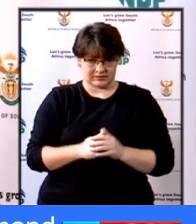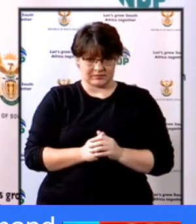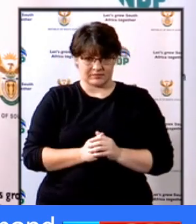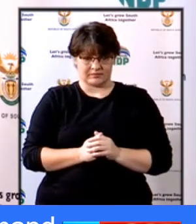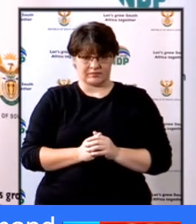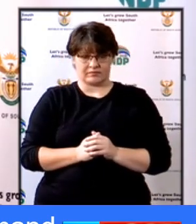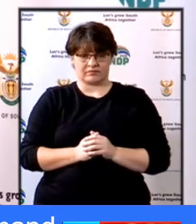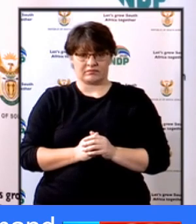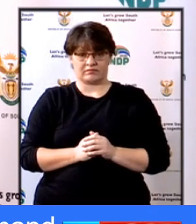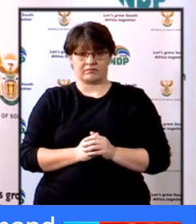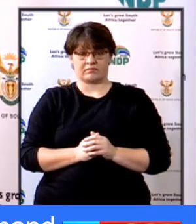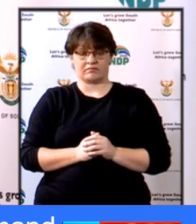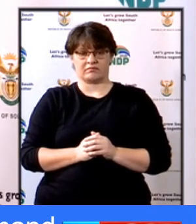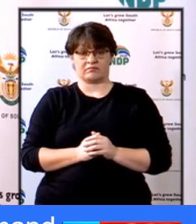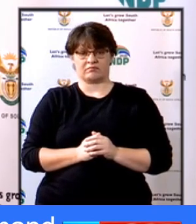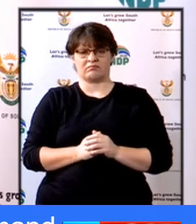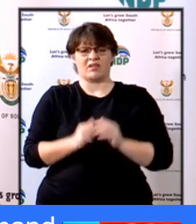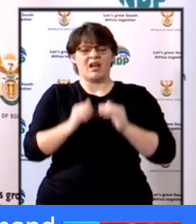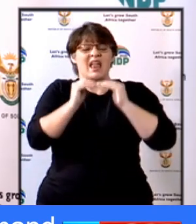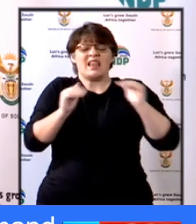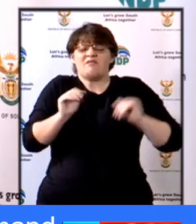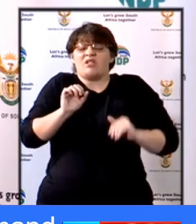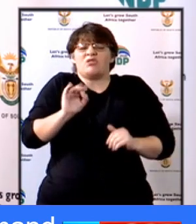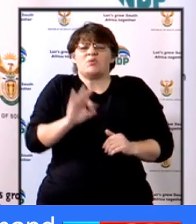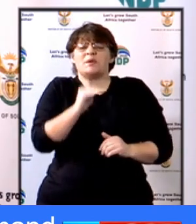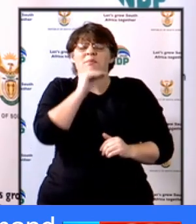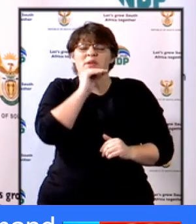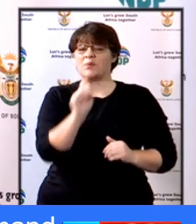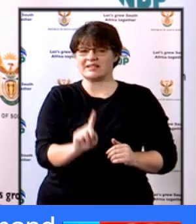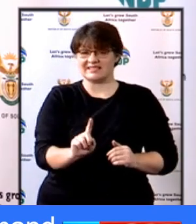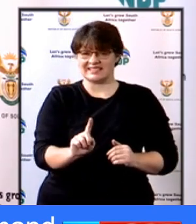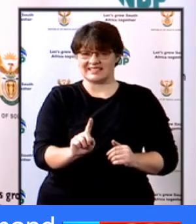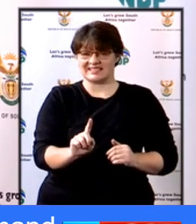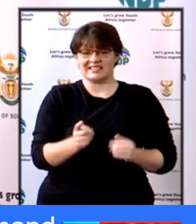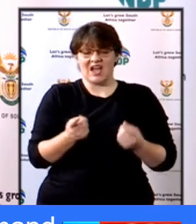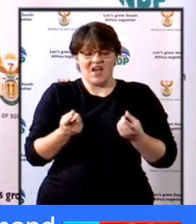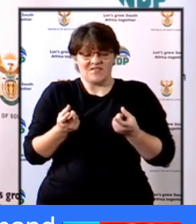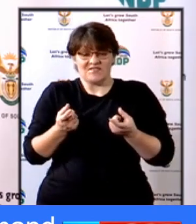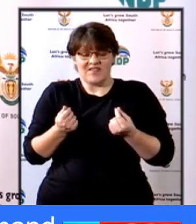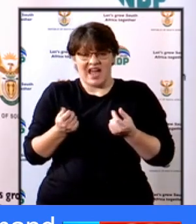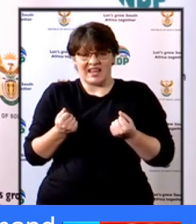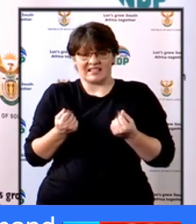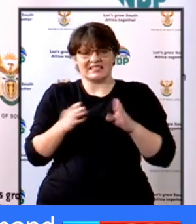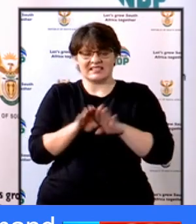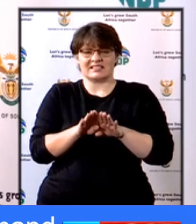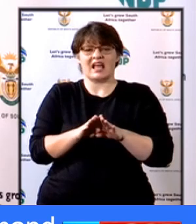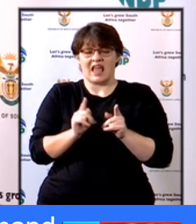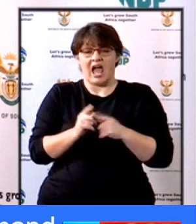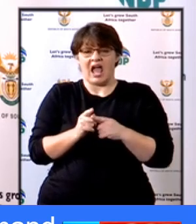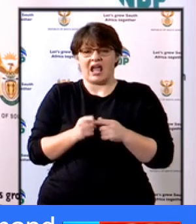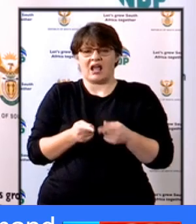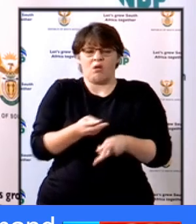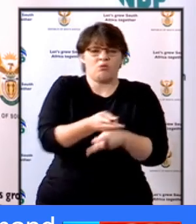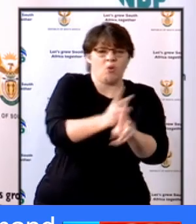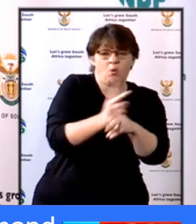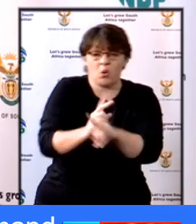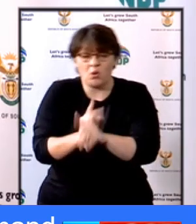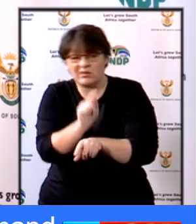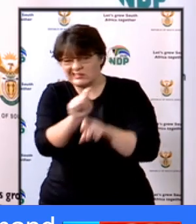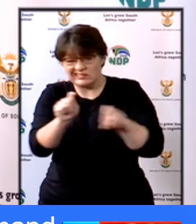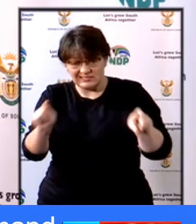Level 3 opens up the rest of the finance sector, like microfinance and many other parts